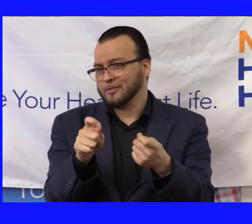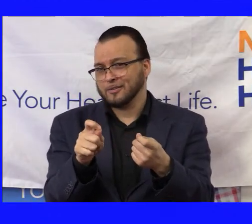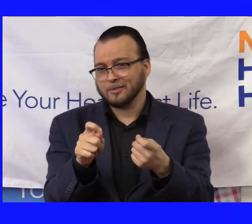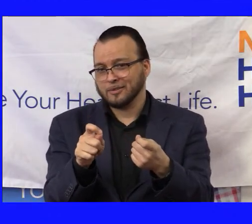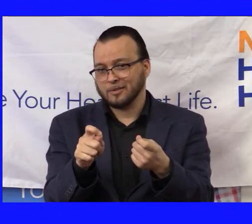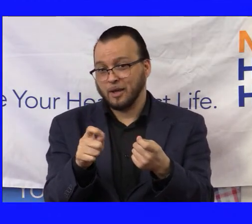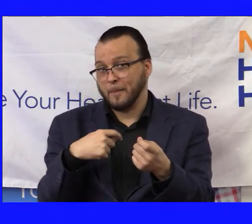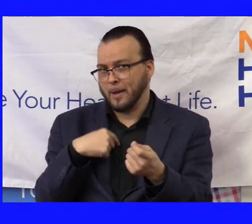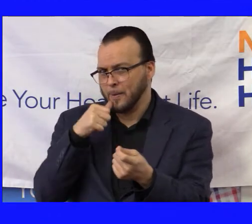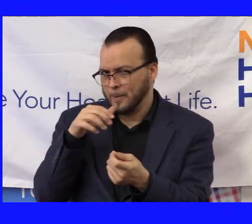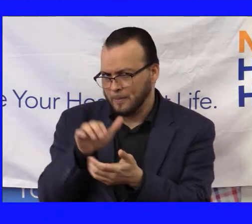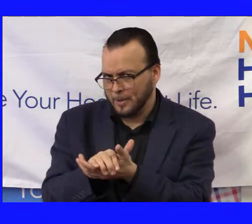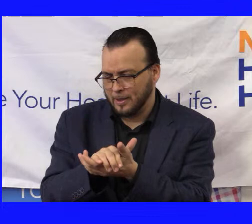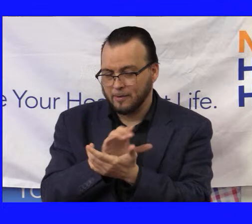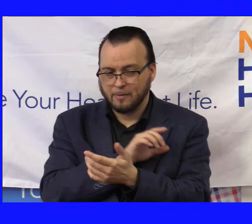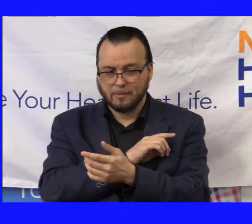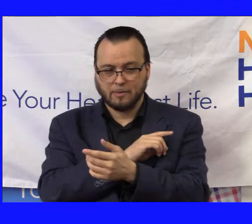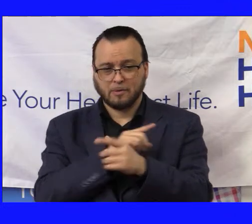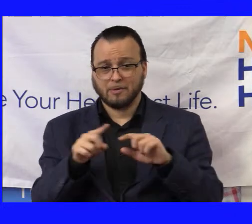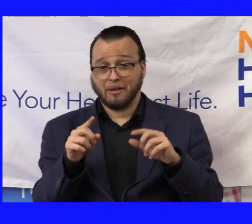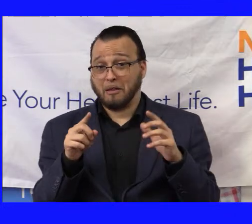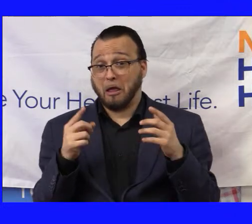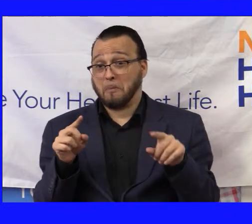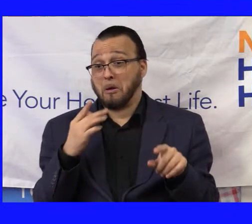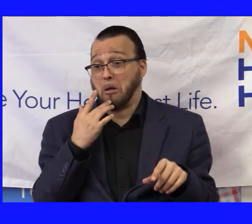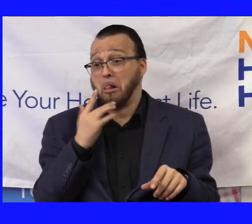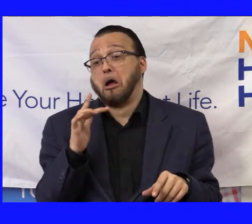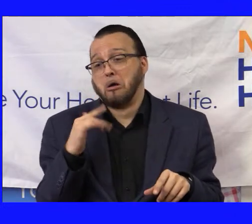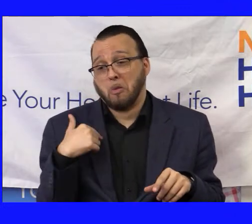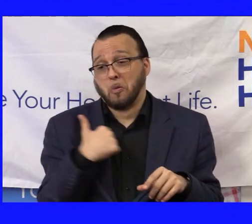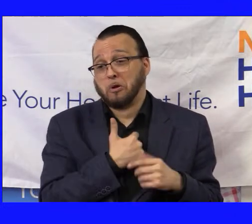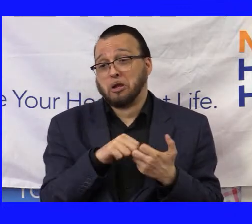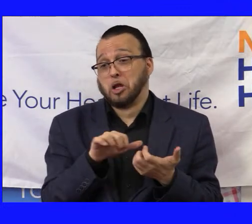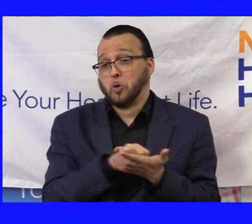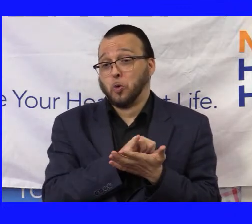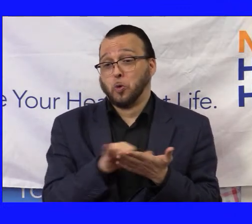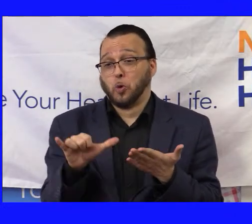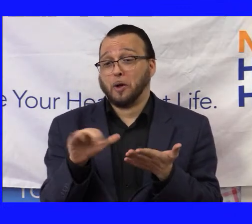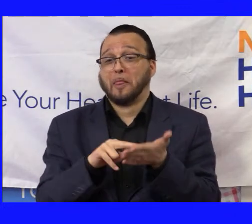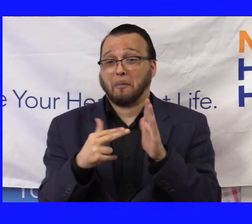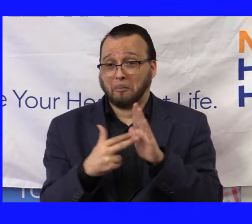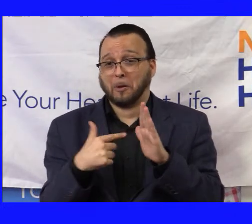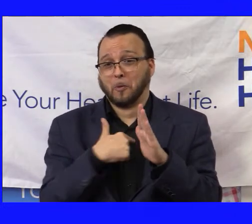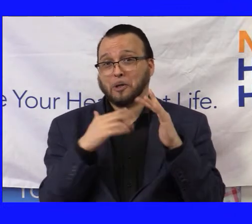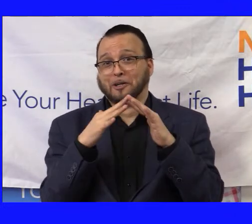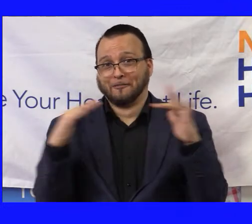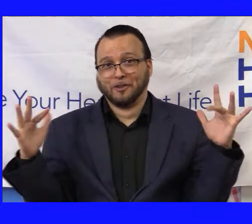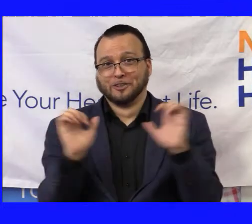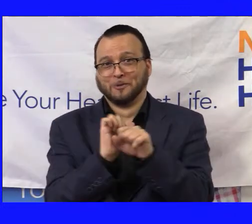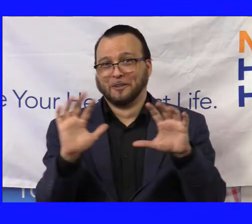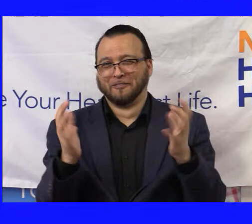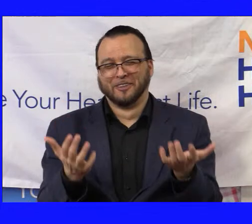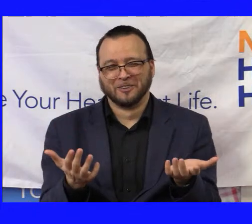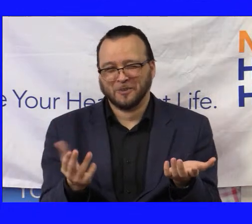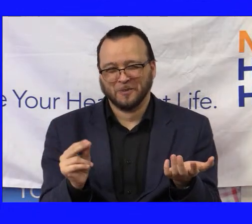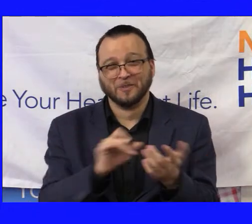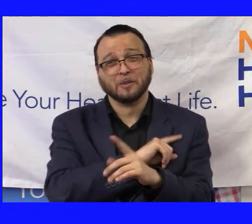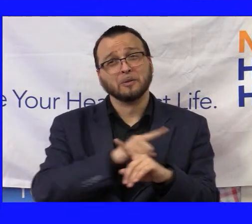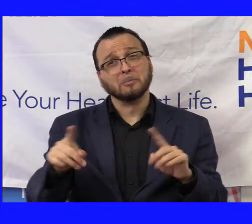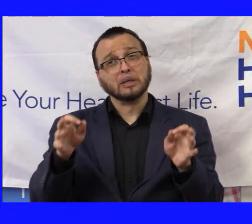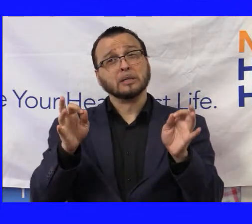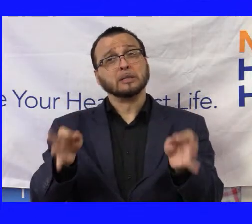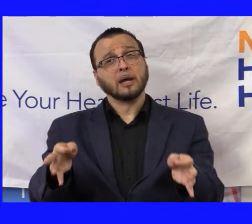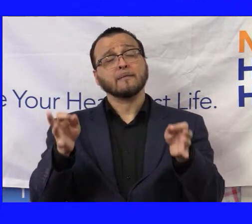don't believe it's luck that we just happen to be in New York, and that's why we have a diversified workforce, but definitely it's a